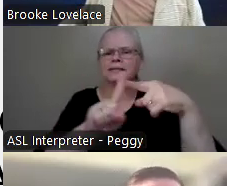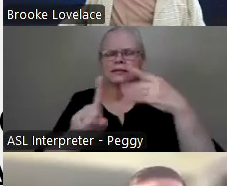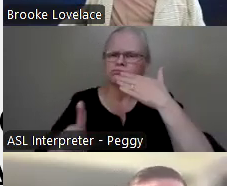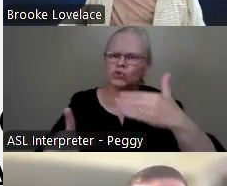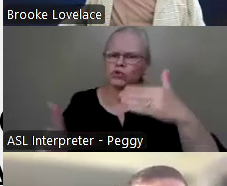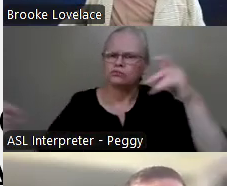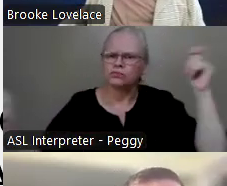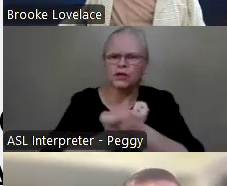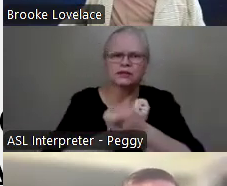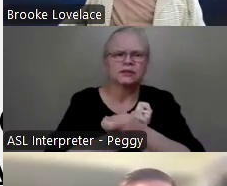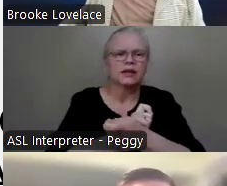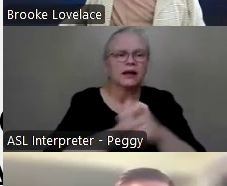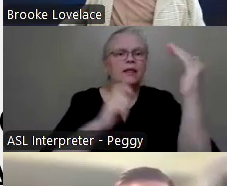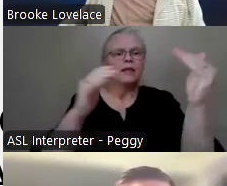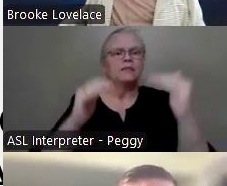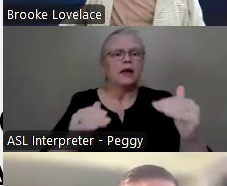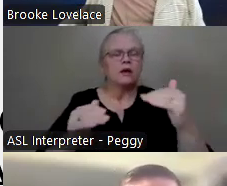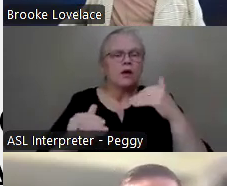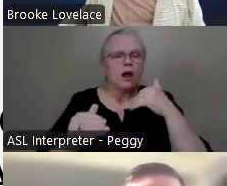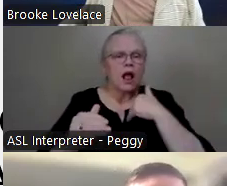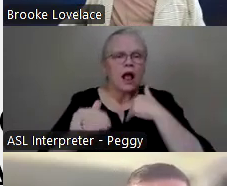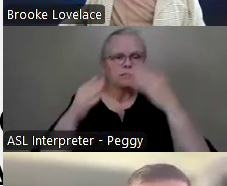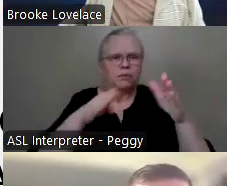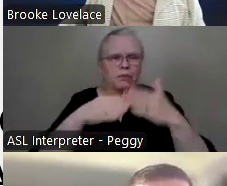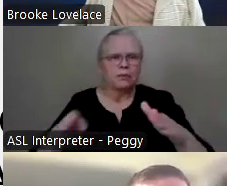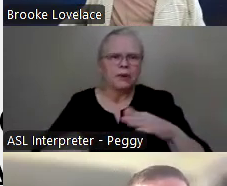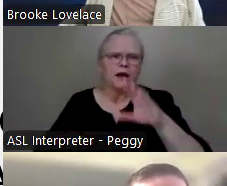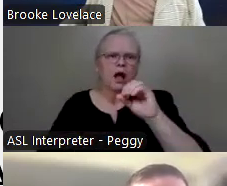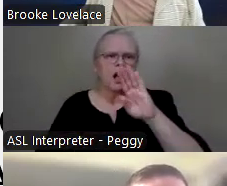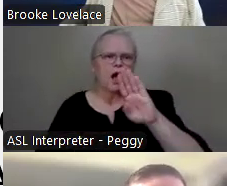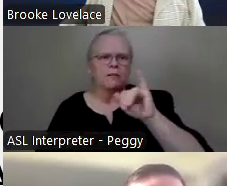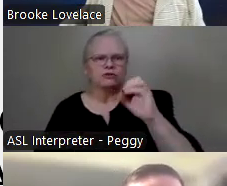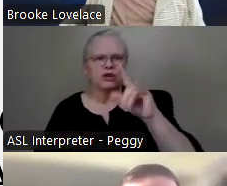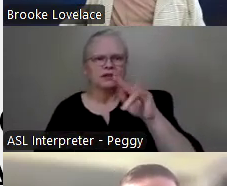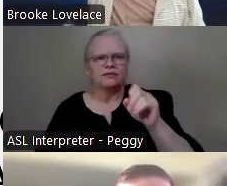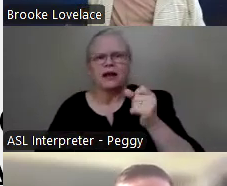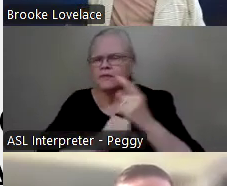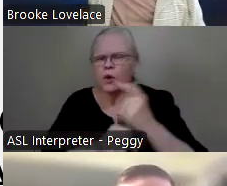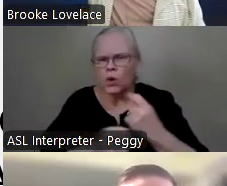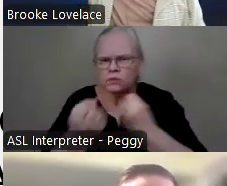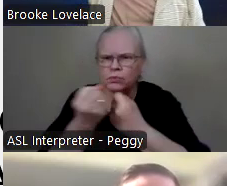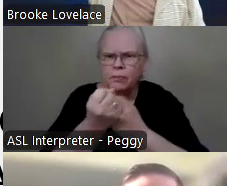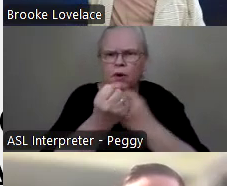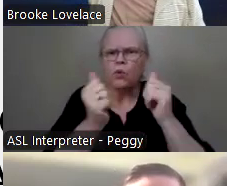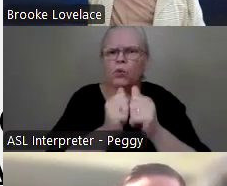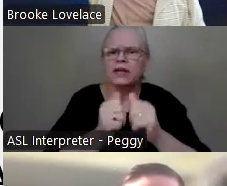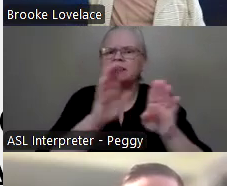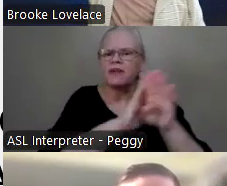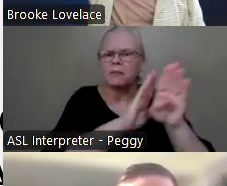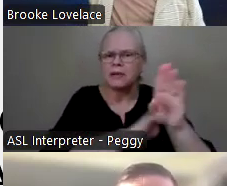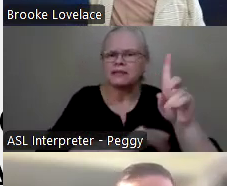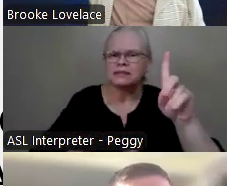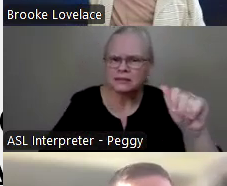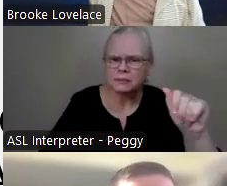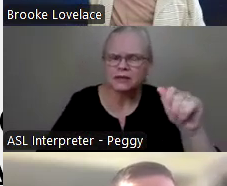So underneath the goal, we then have it broken down by objectives. Each year, we will support more Iowans with developmental disabilities, as well